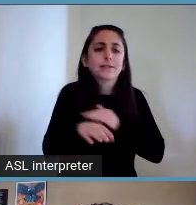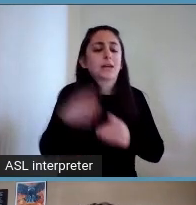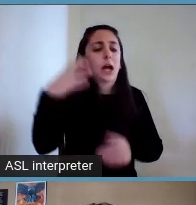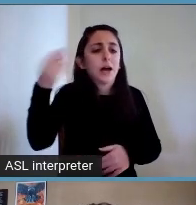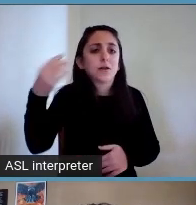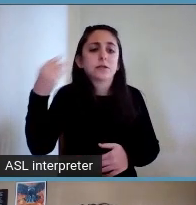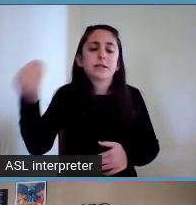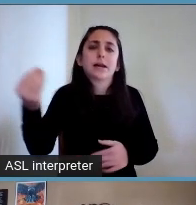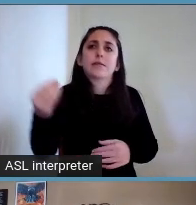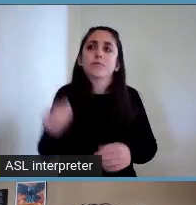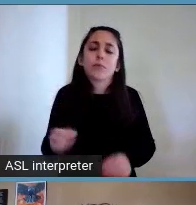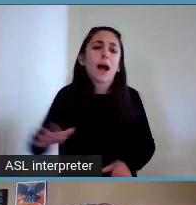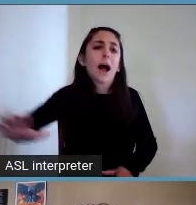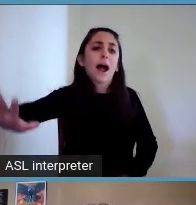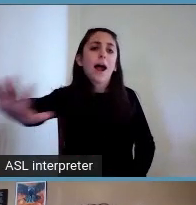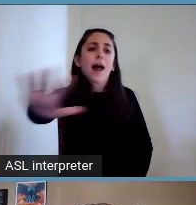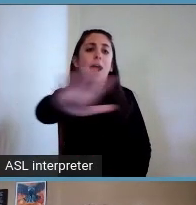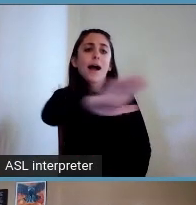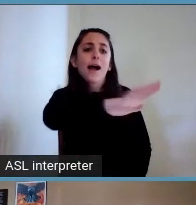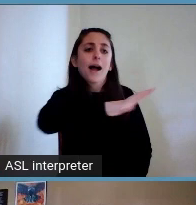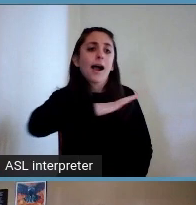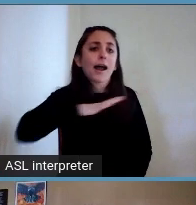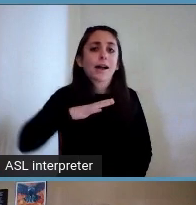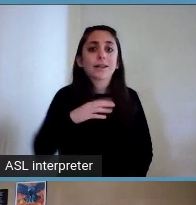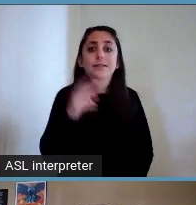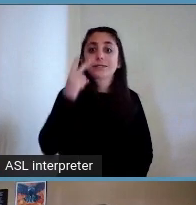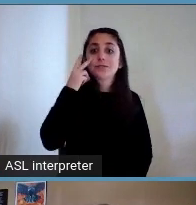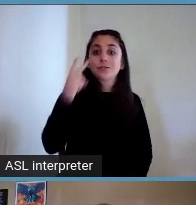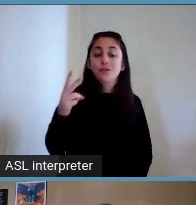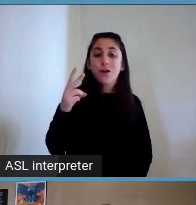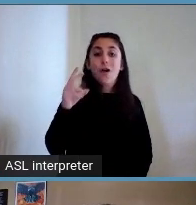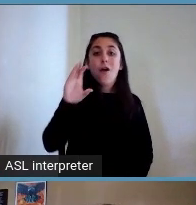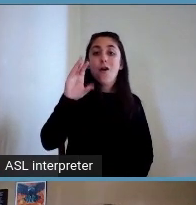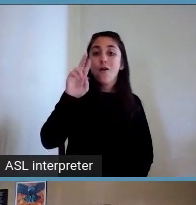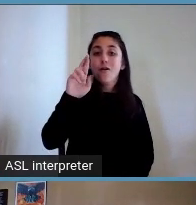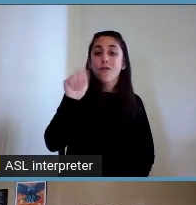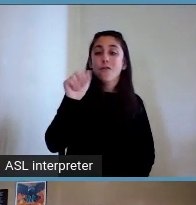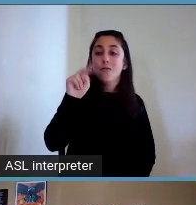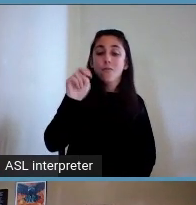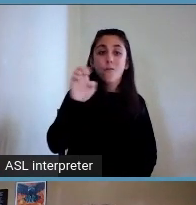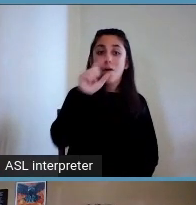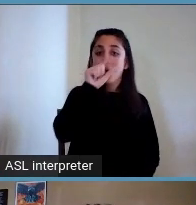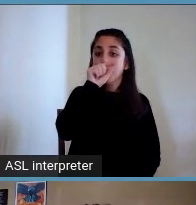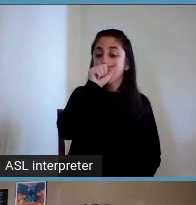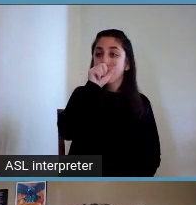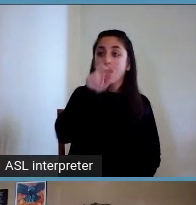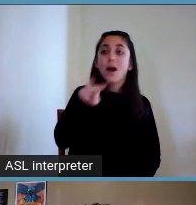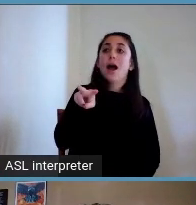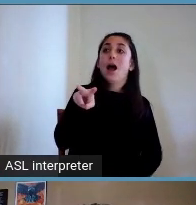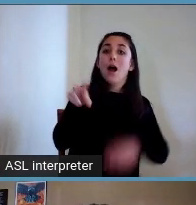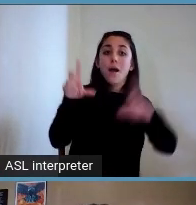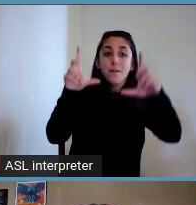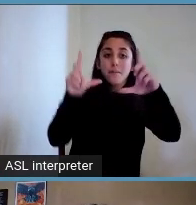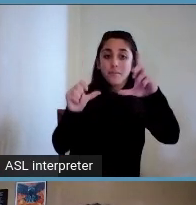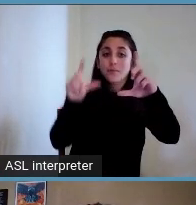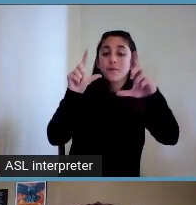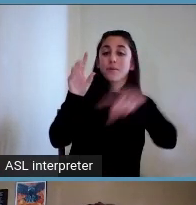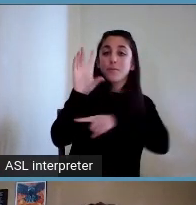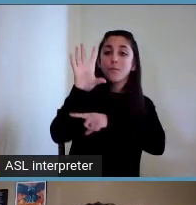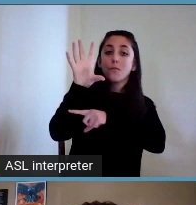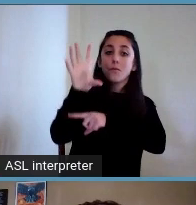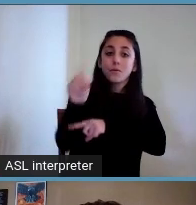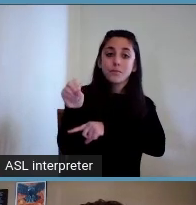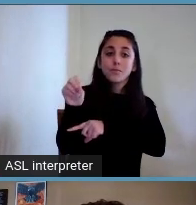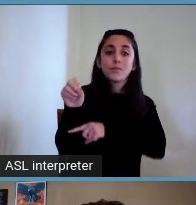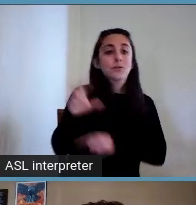spotted the crane on my drive home from work one day. And I just always have a camera with me in case